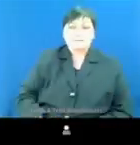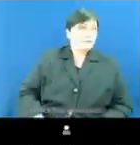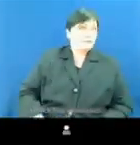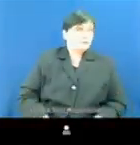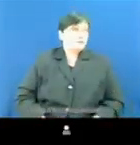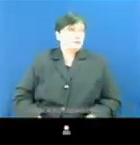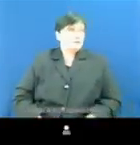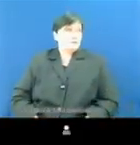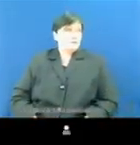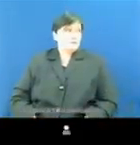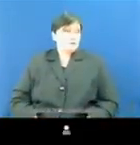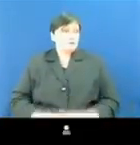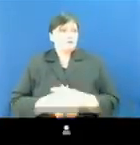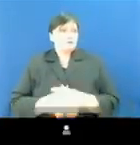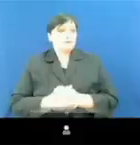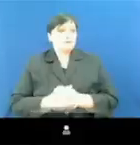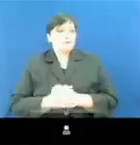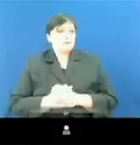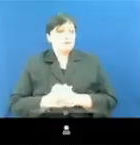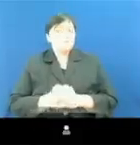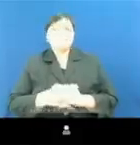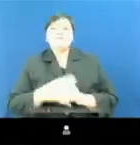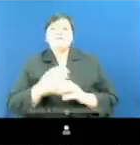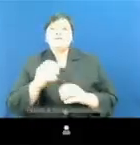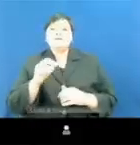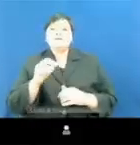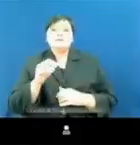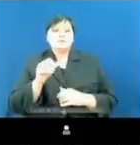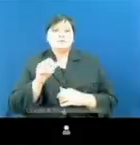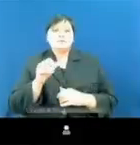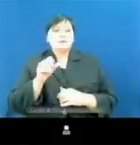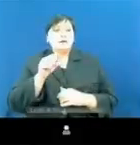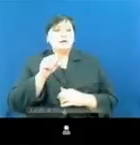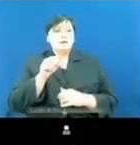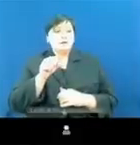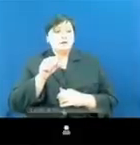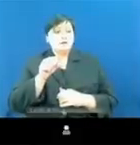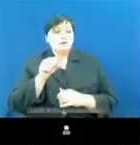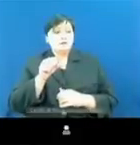Okay, so another domain area